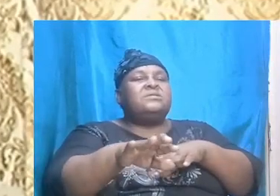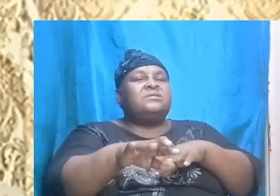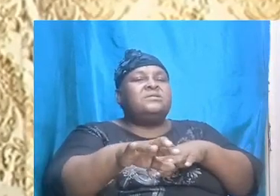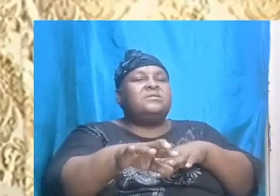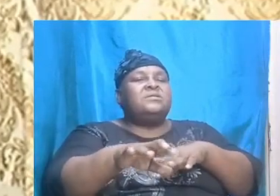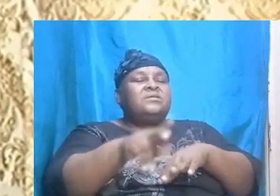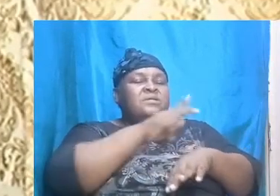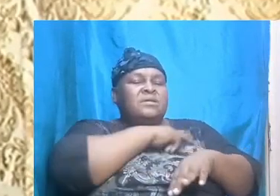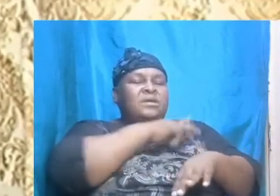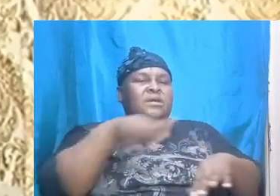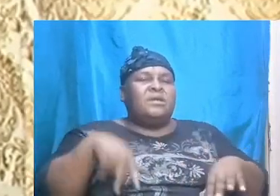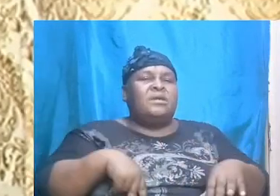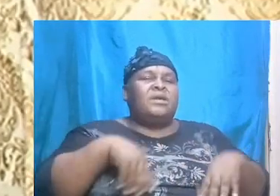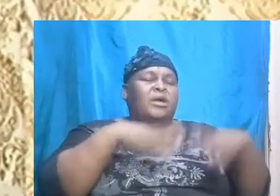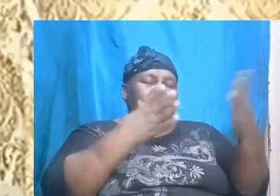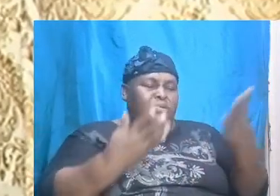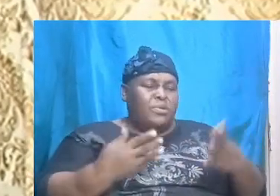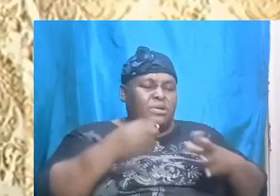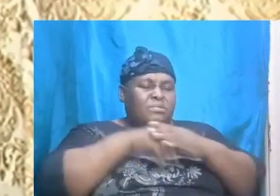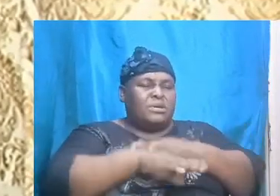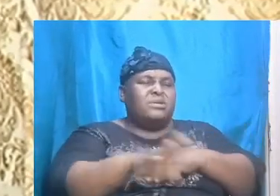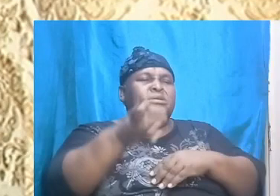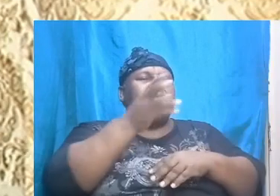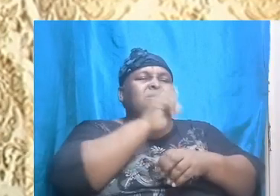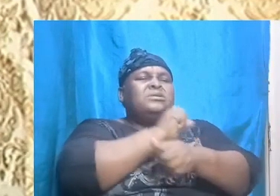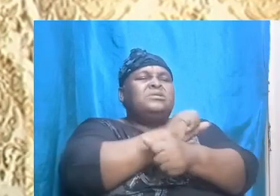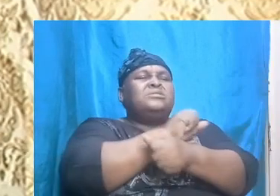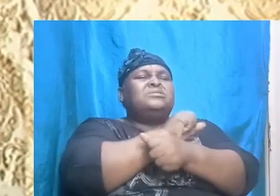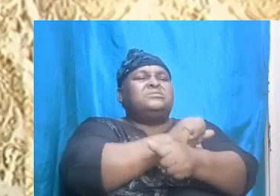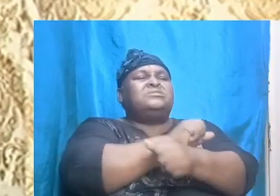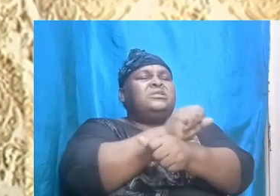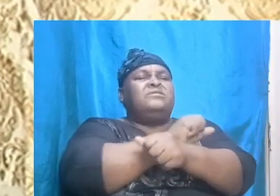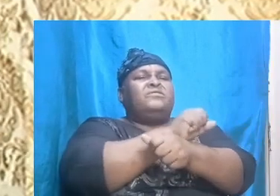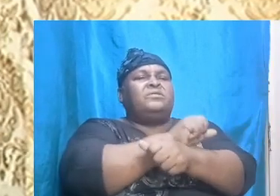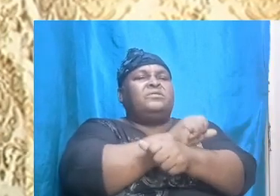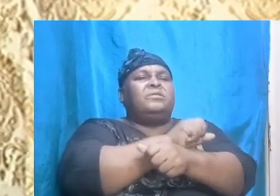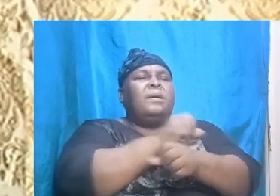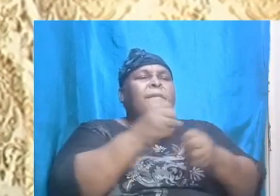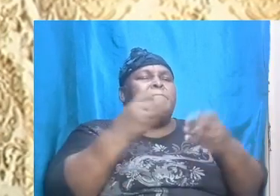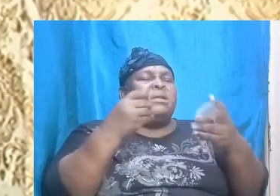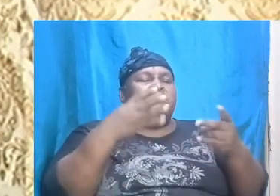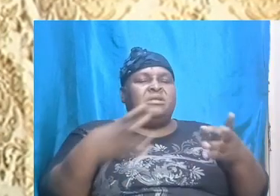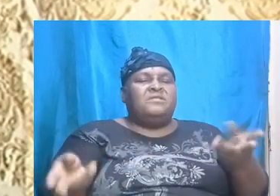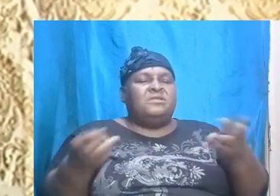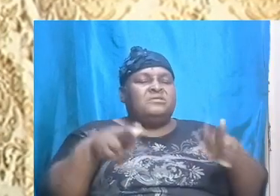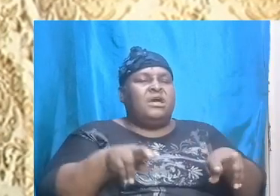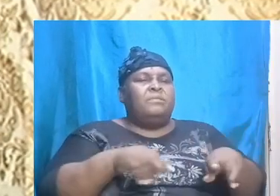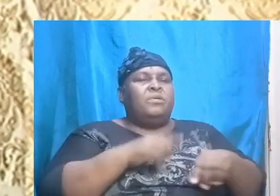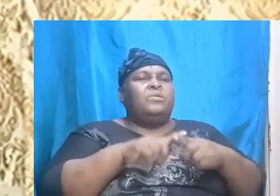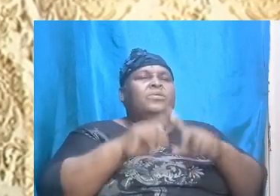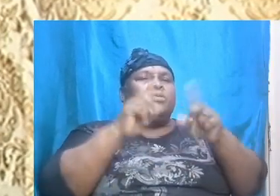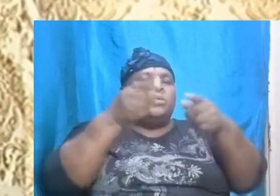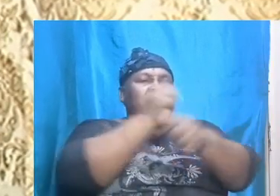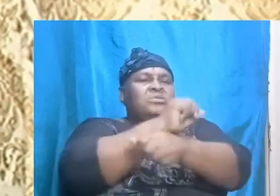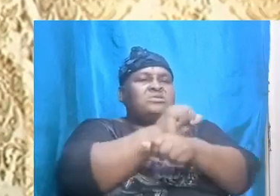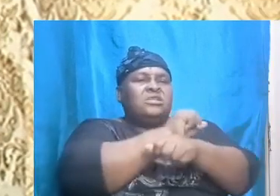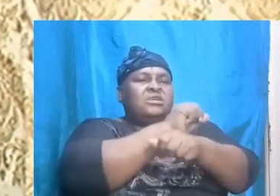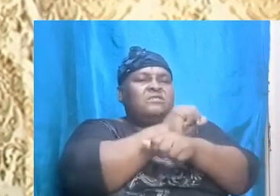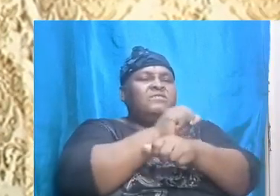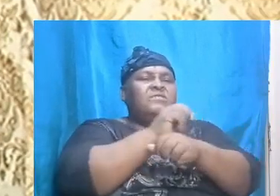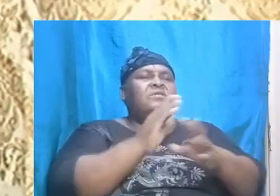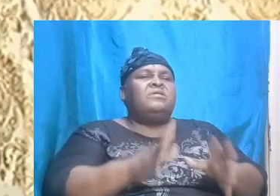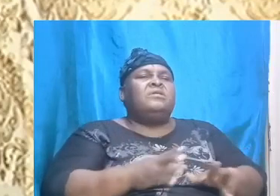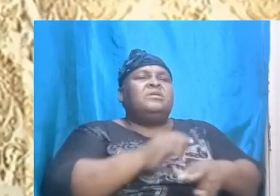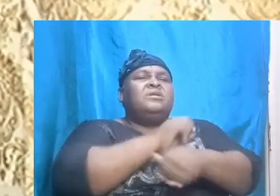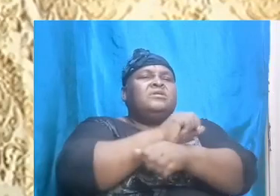Nebuchadnezzar came and brought them down into Babylon. Now, a couple of things happened when he brought them down into Babylon. Apart from the fact that he took